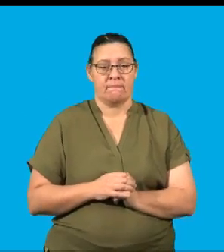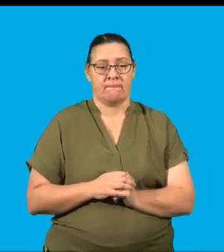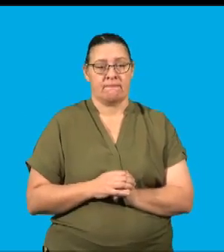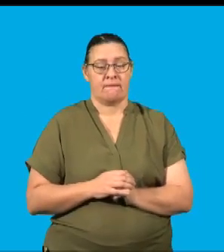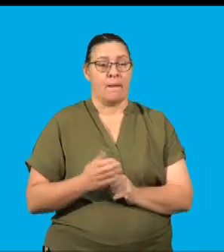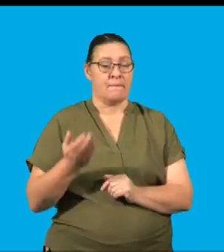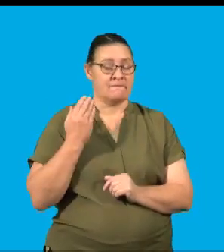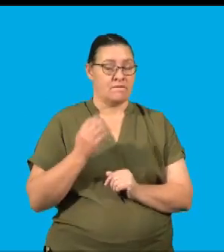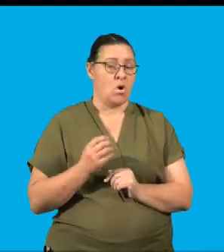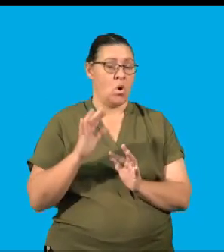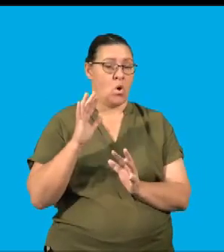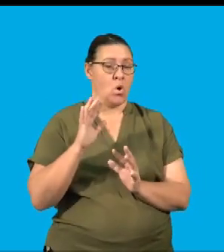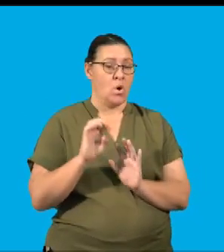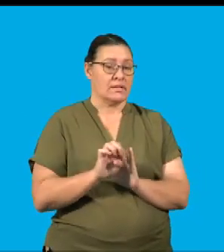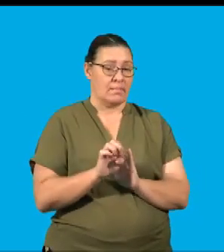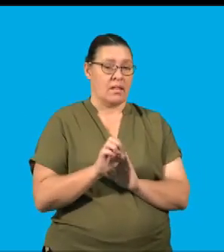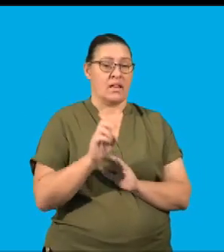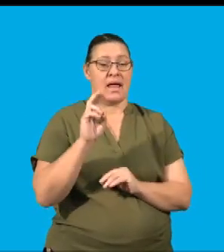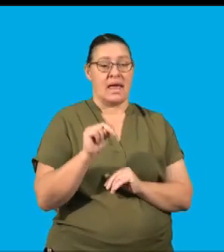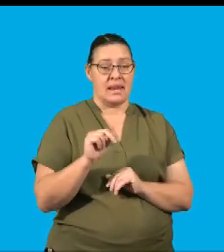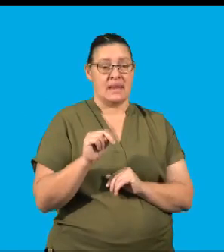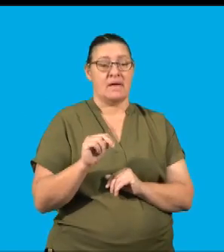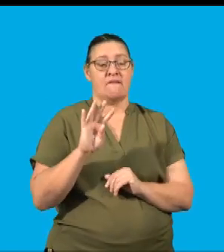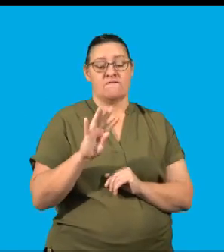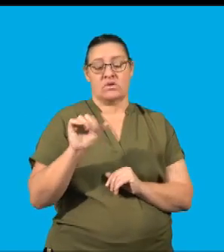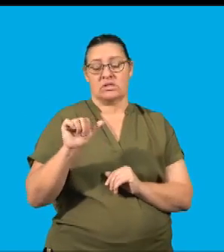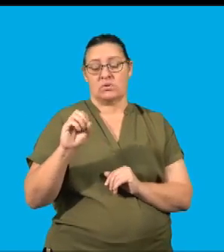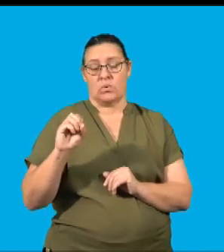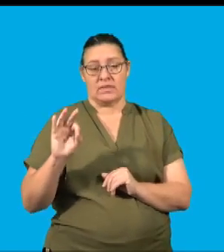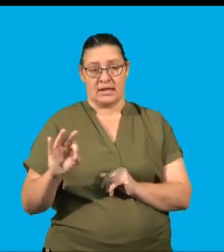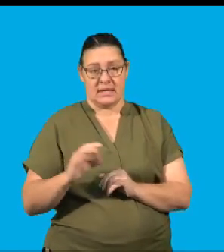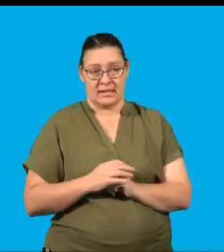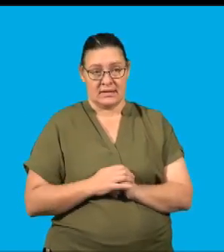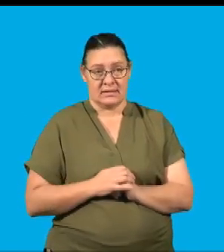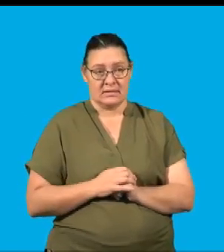the previous example, we calculated n. We said n was